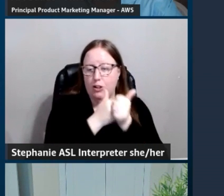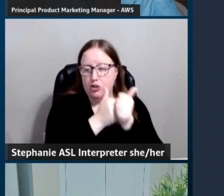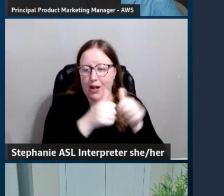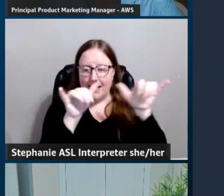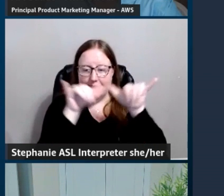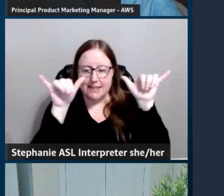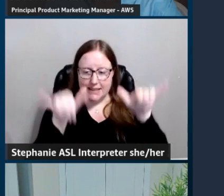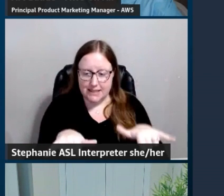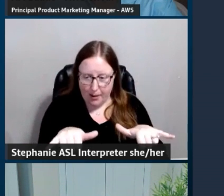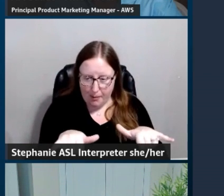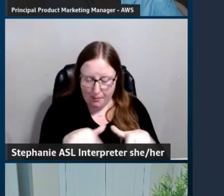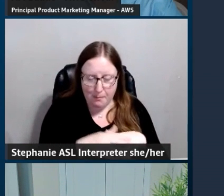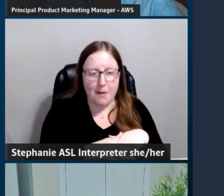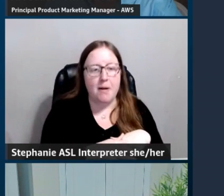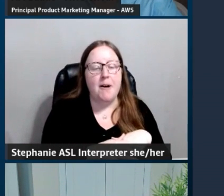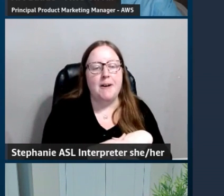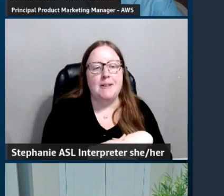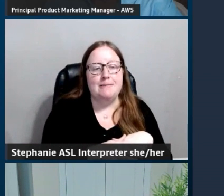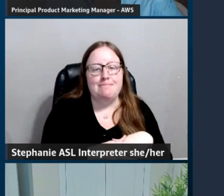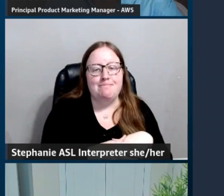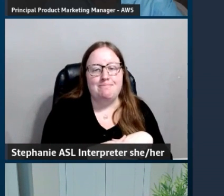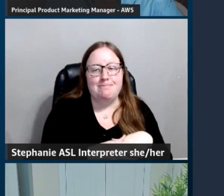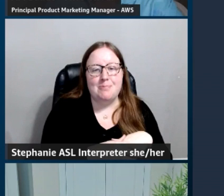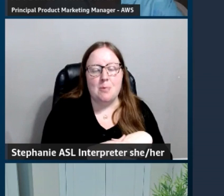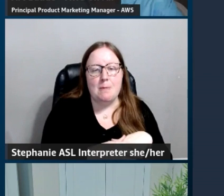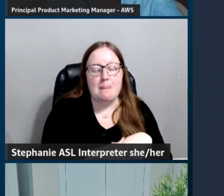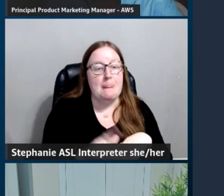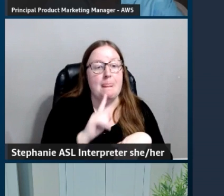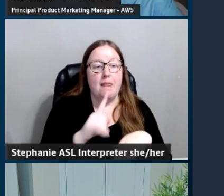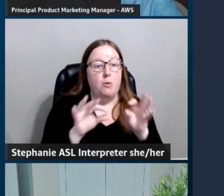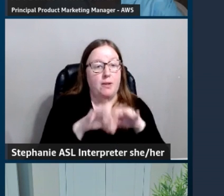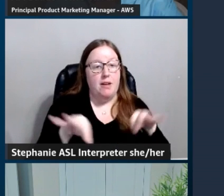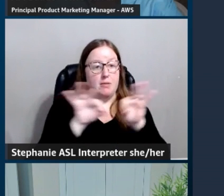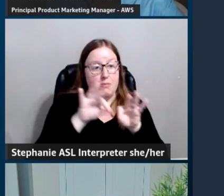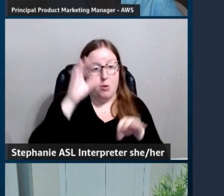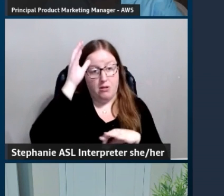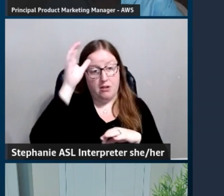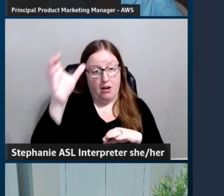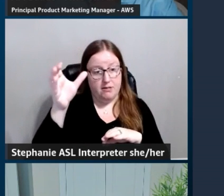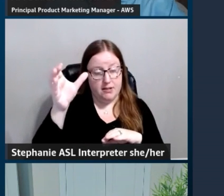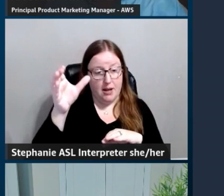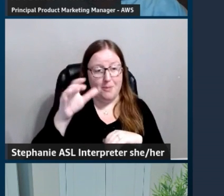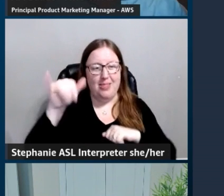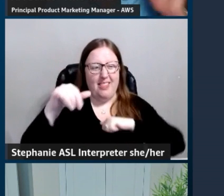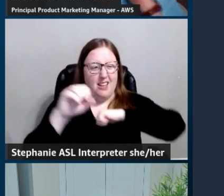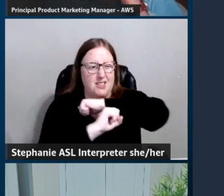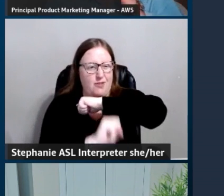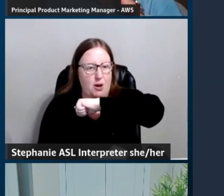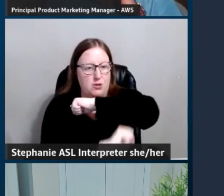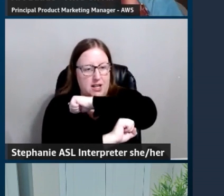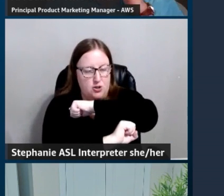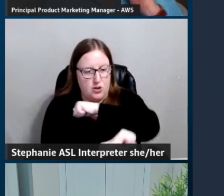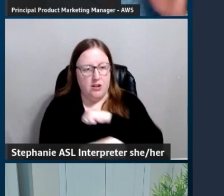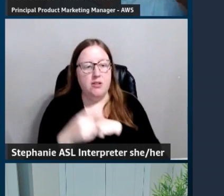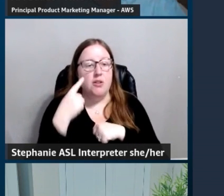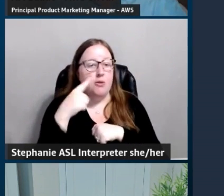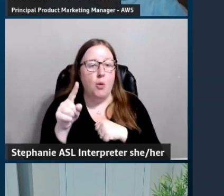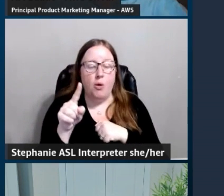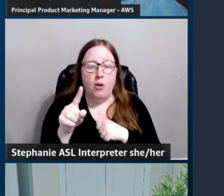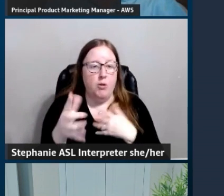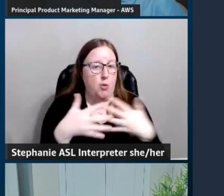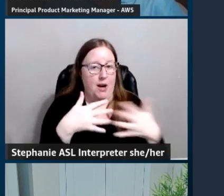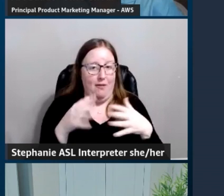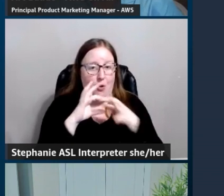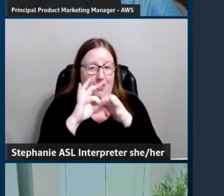systems, and really an important concept that is a foundation for really doing anything on blockchain